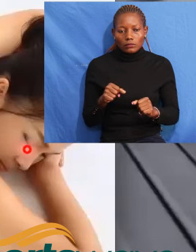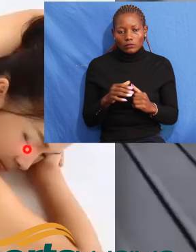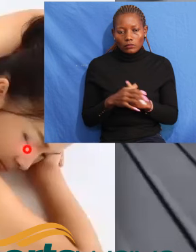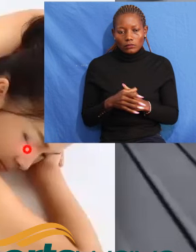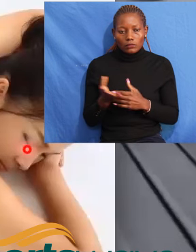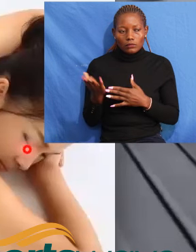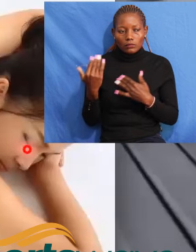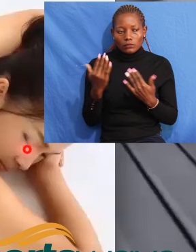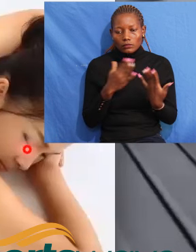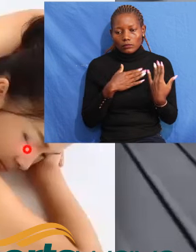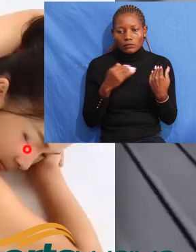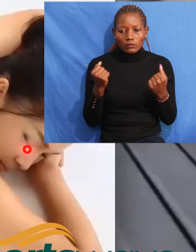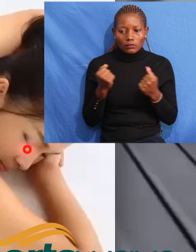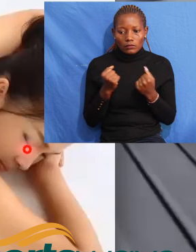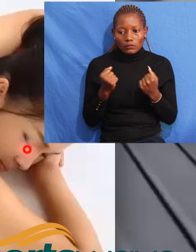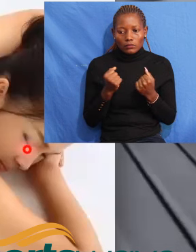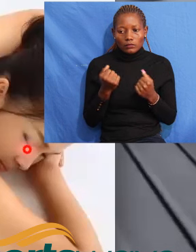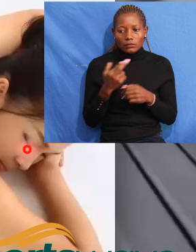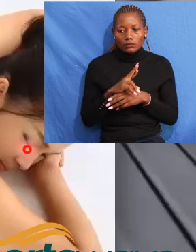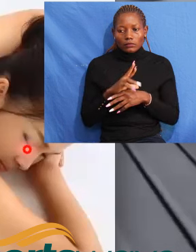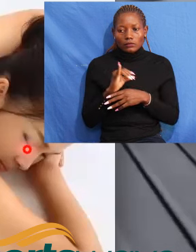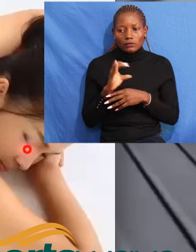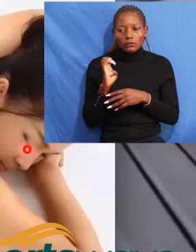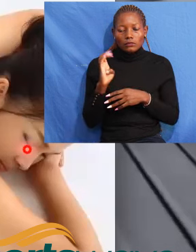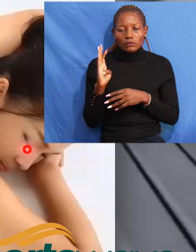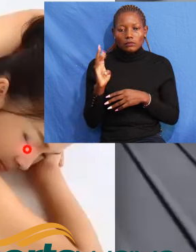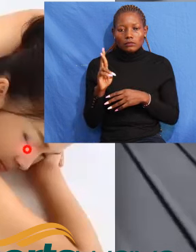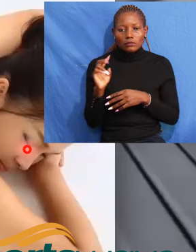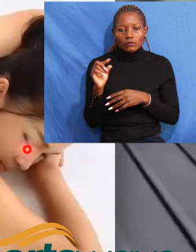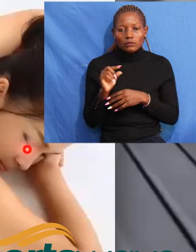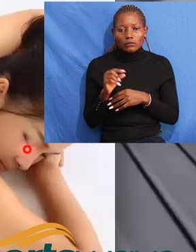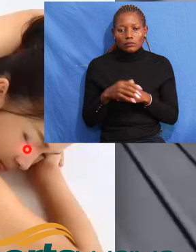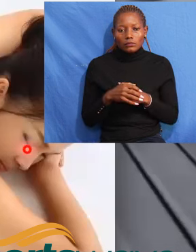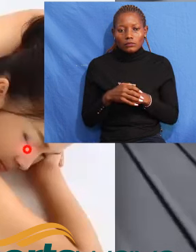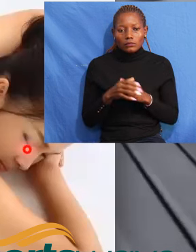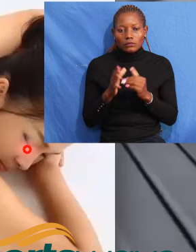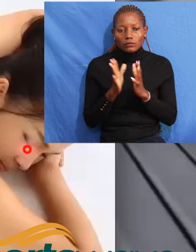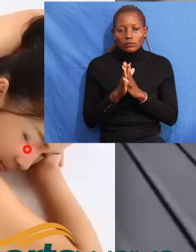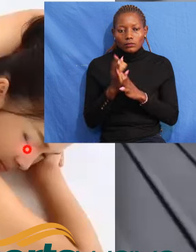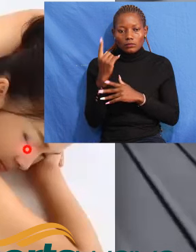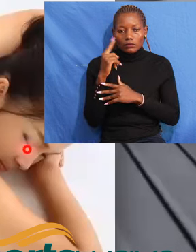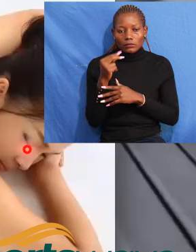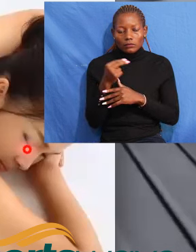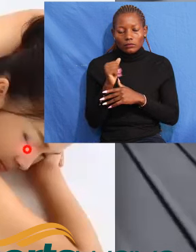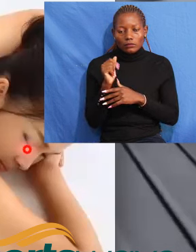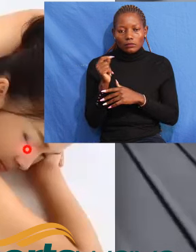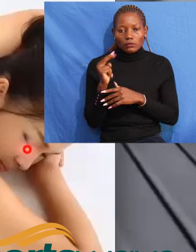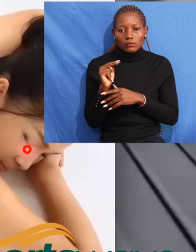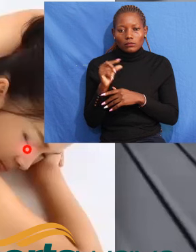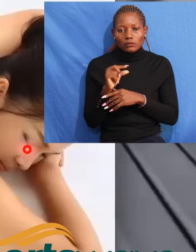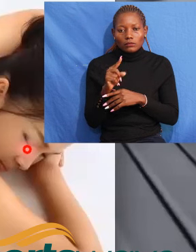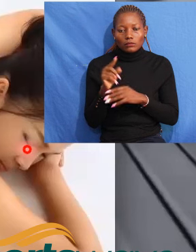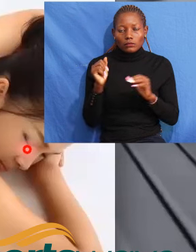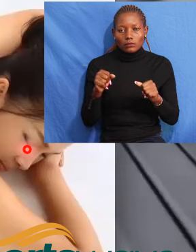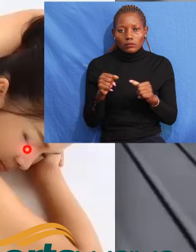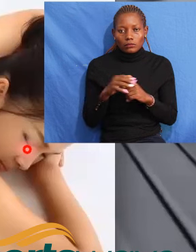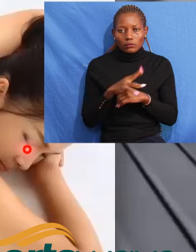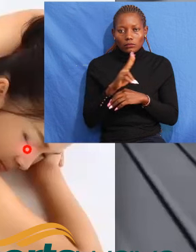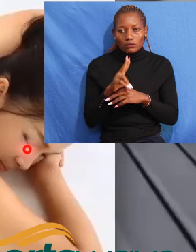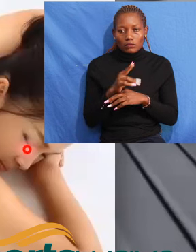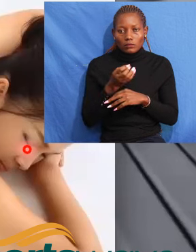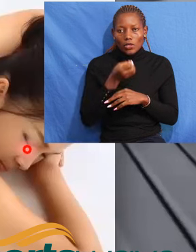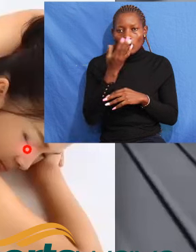you can put an ice pack on your body. And for heating, you can take a hot bath or hot shower,